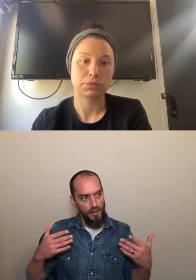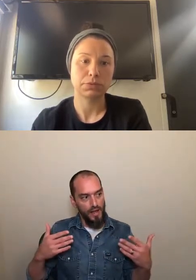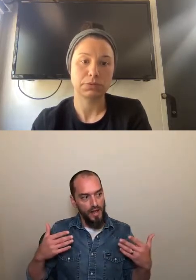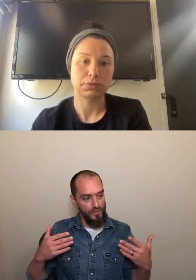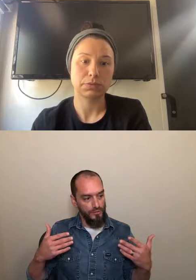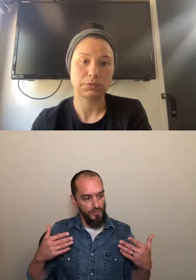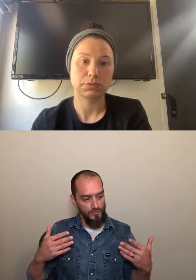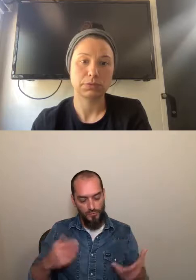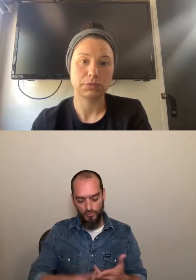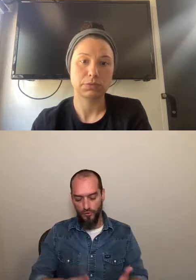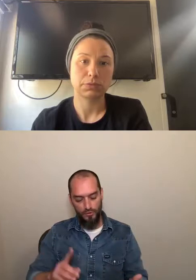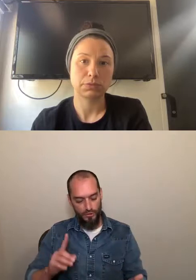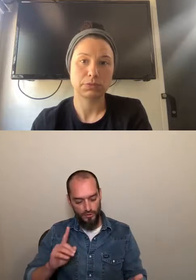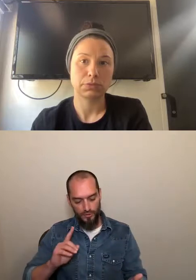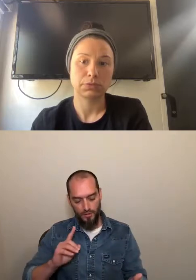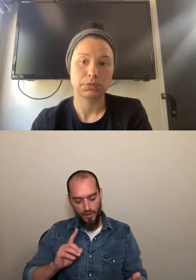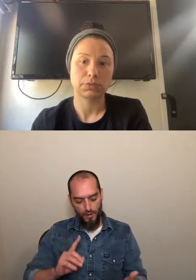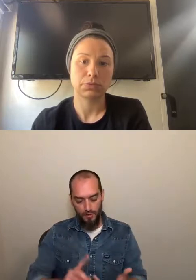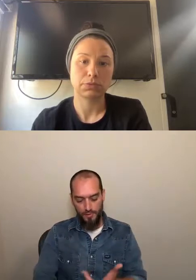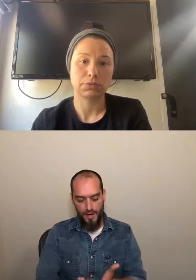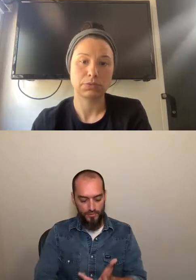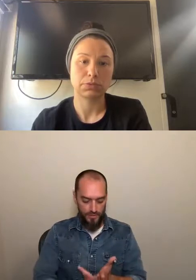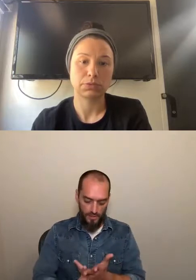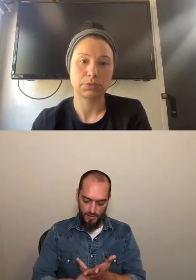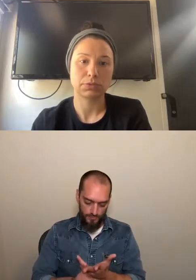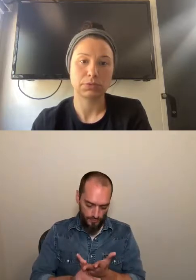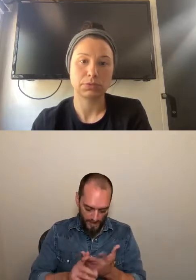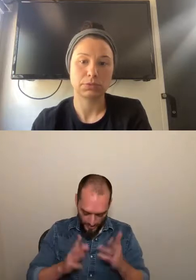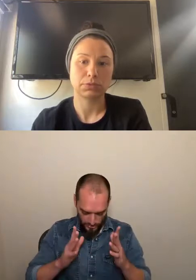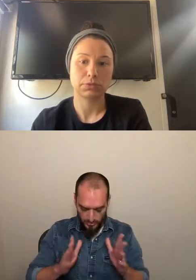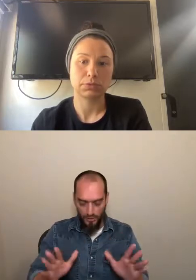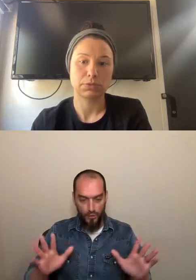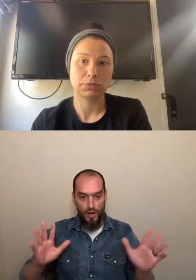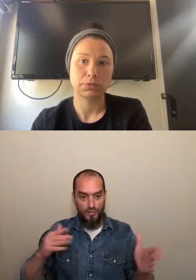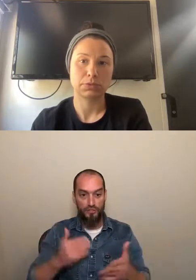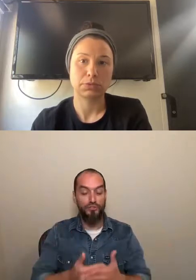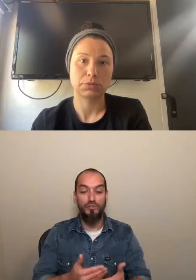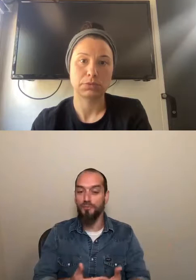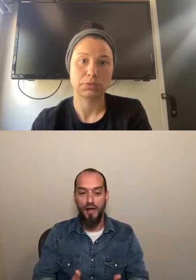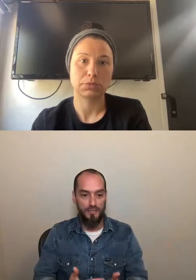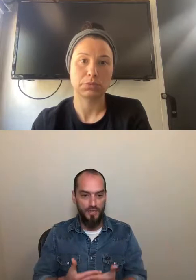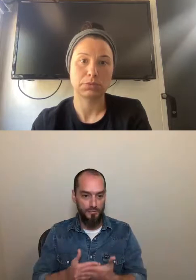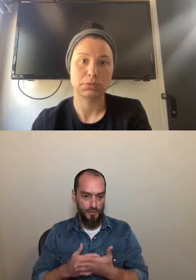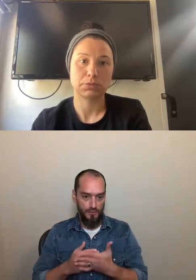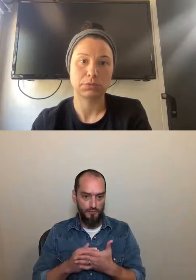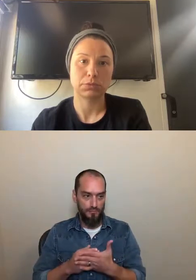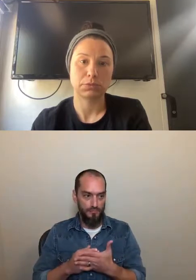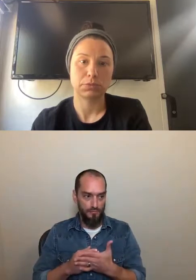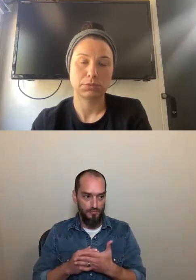and I'm not having to move furniture, or I'm not having to answer a ton of questions during my